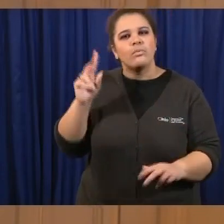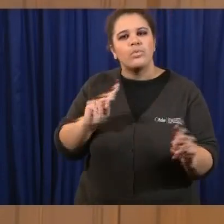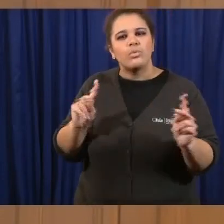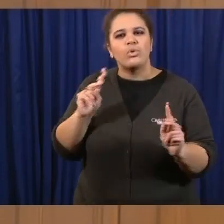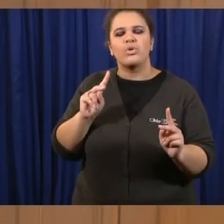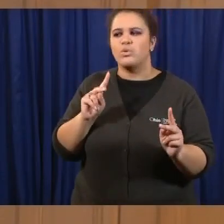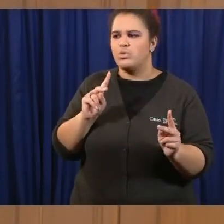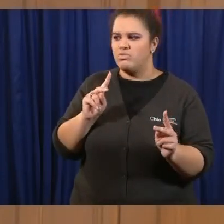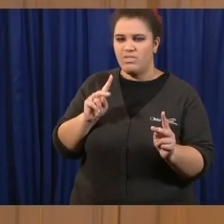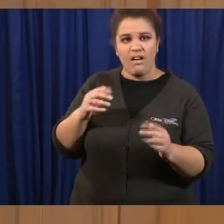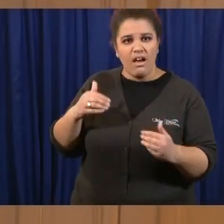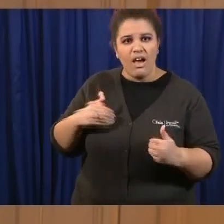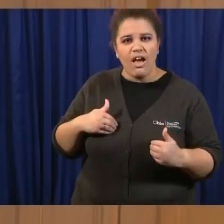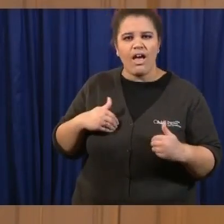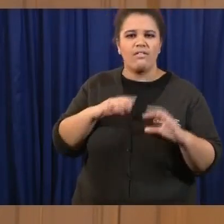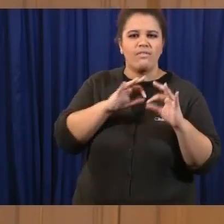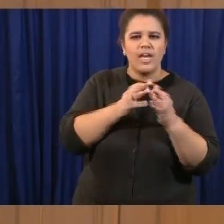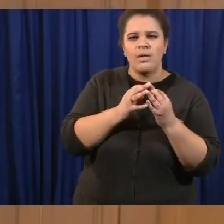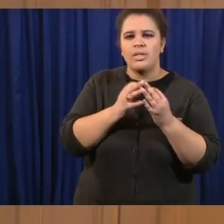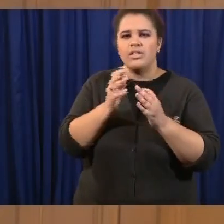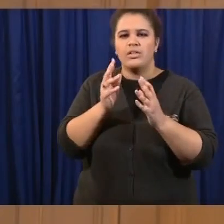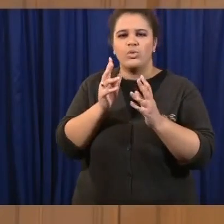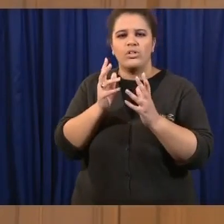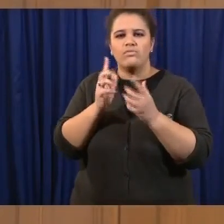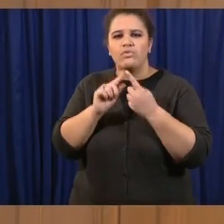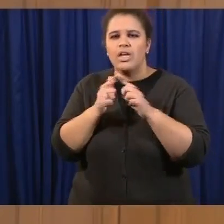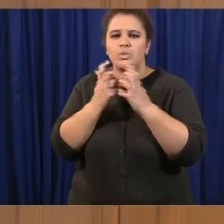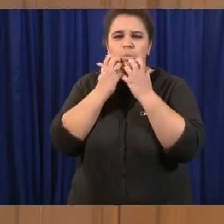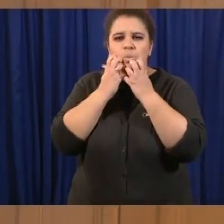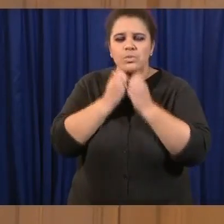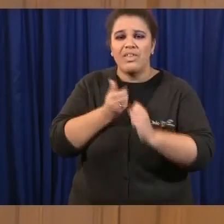nursing home for a test result for days?